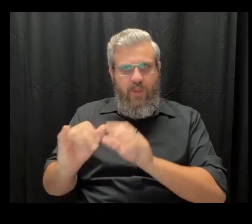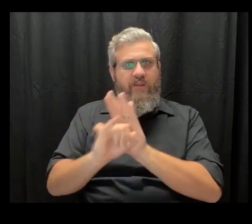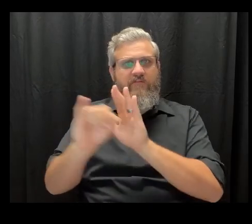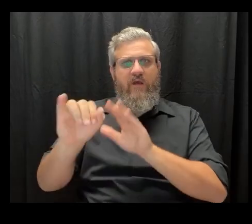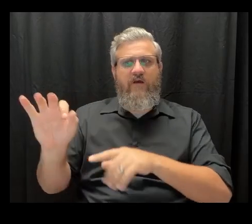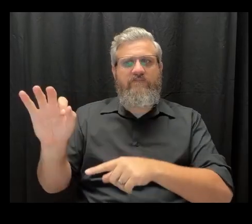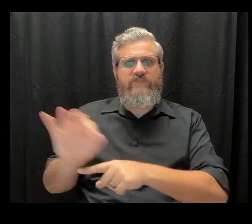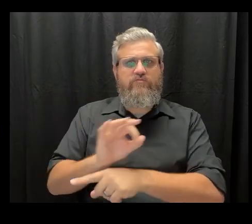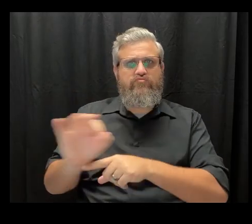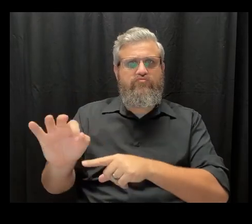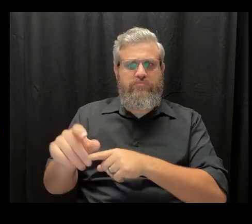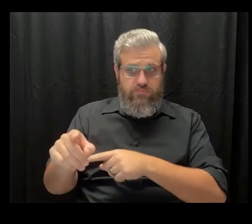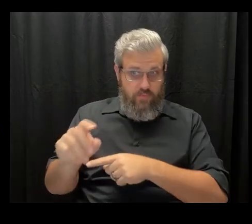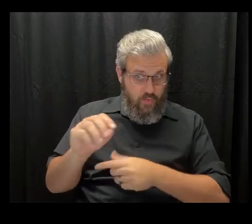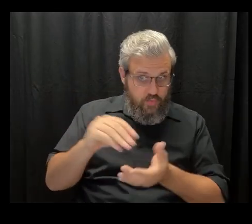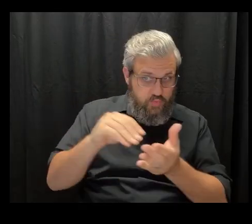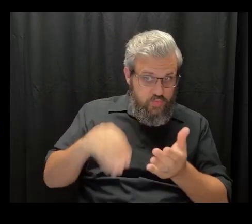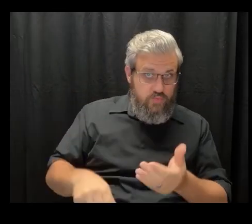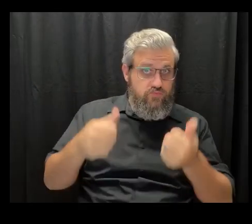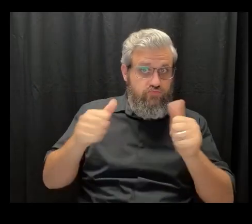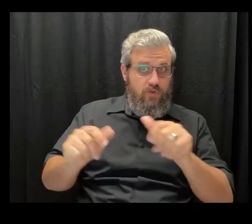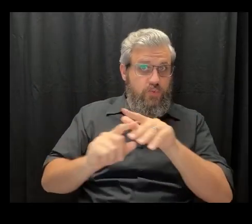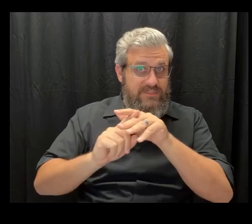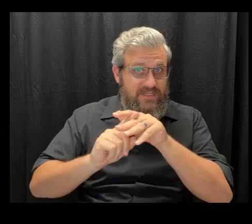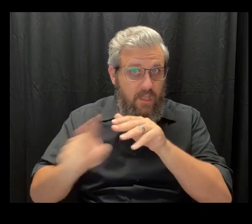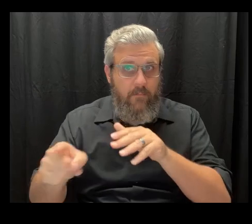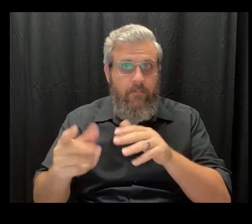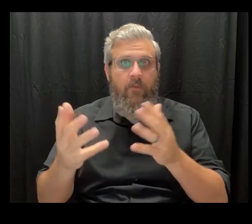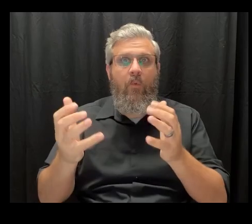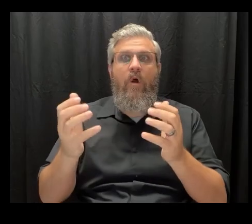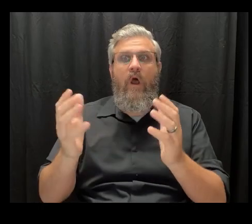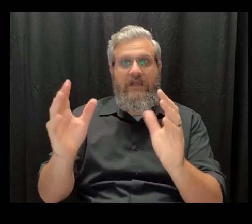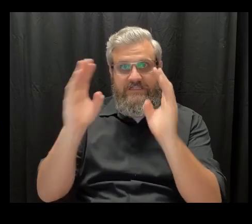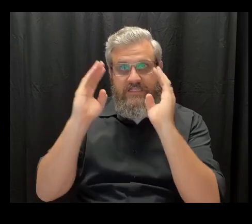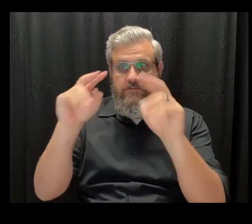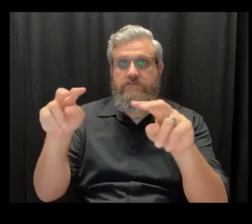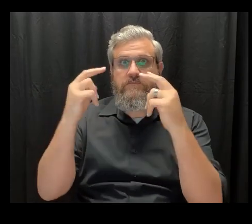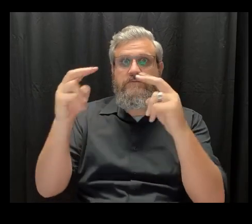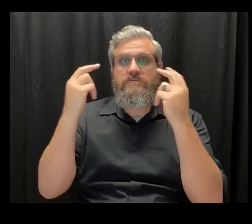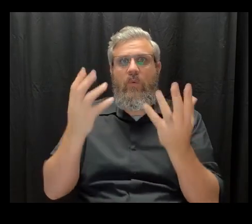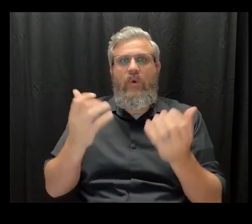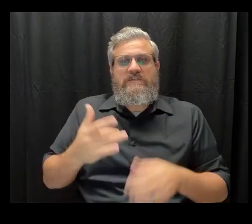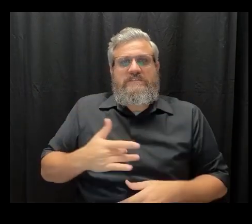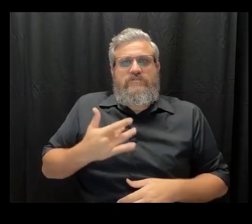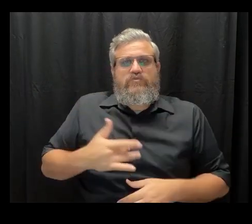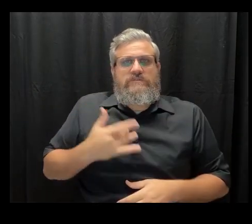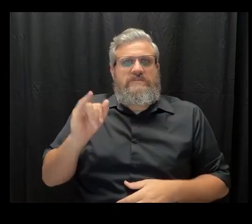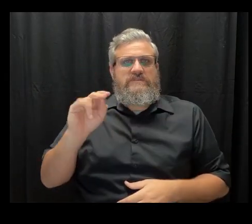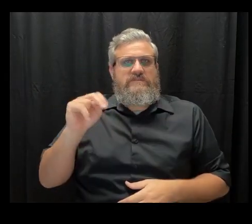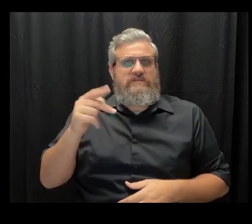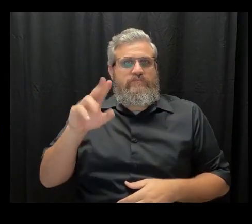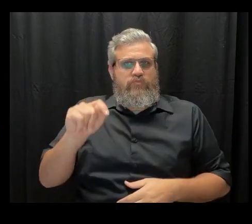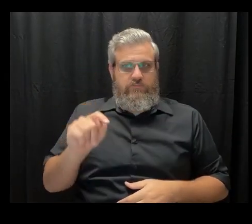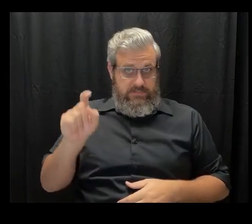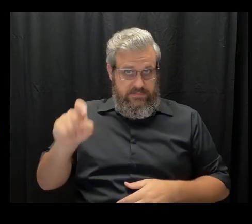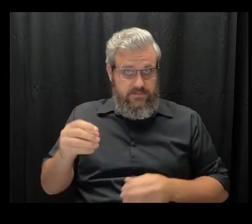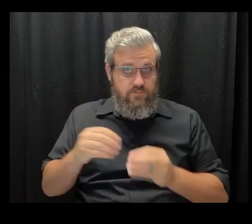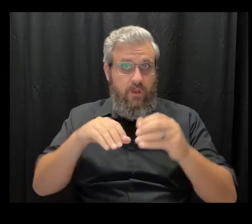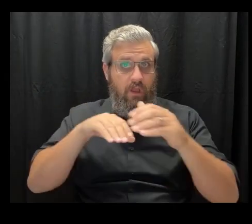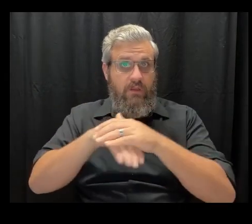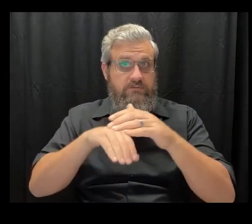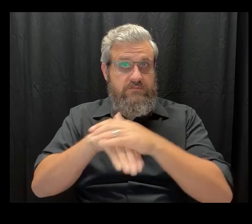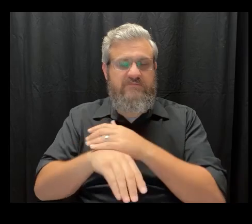escape, gain attention, seek sensory input, or access something they want. Once we know the function,